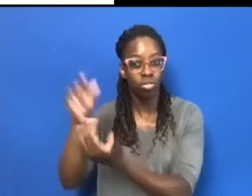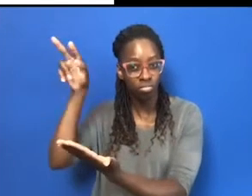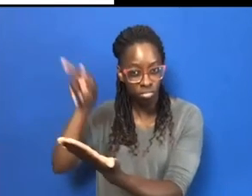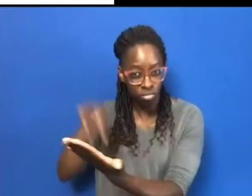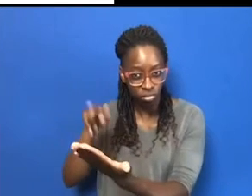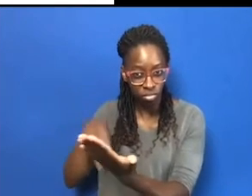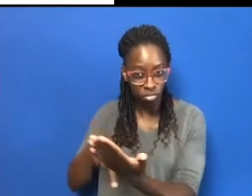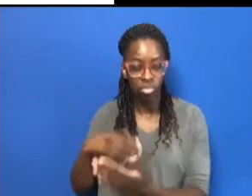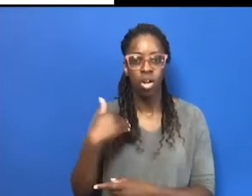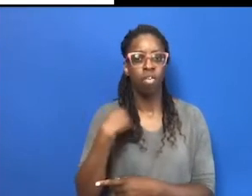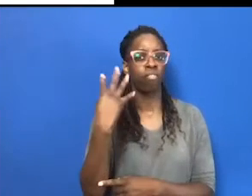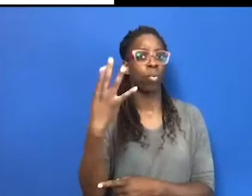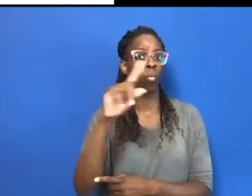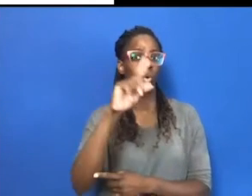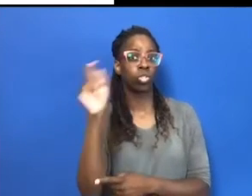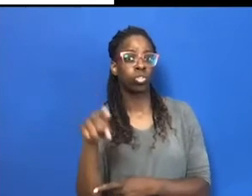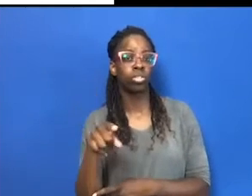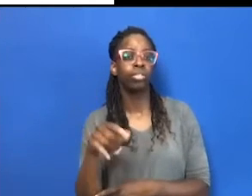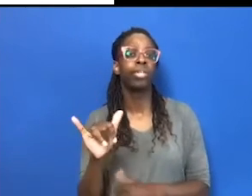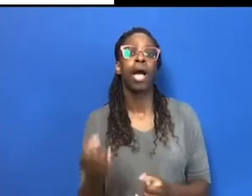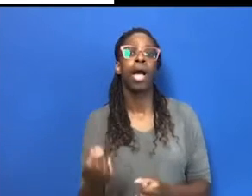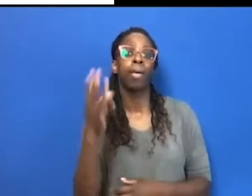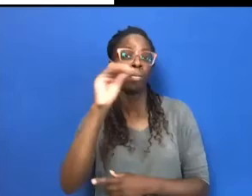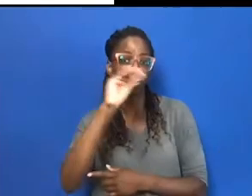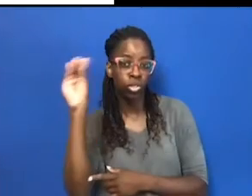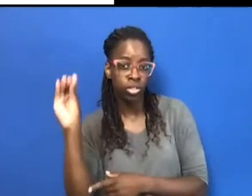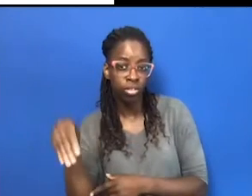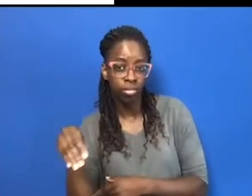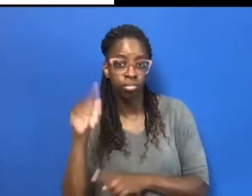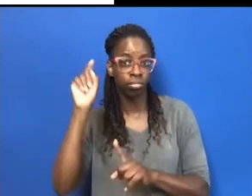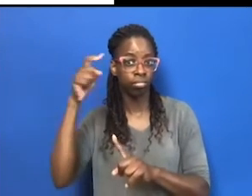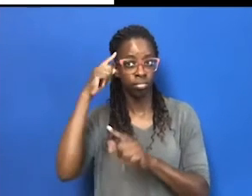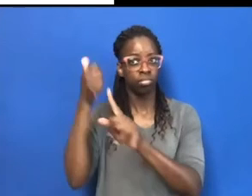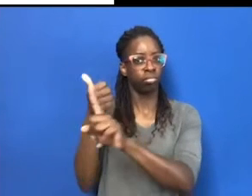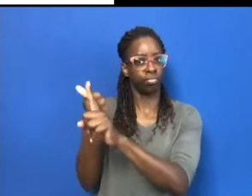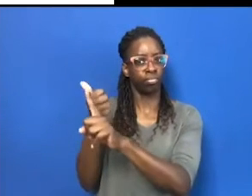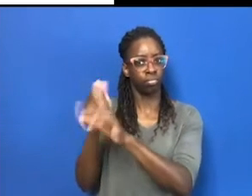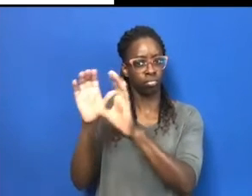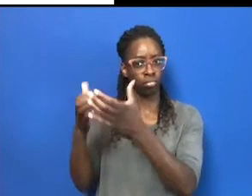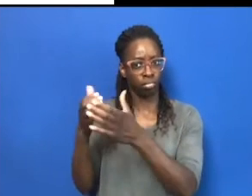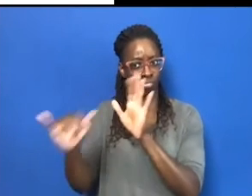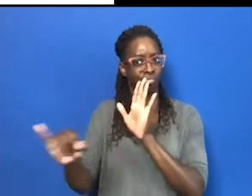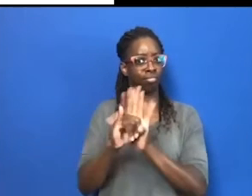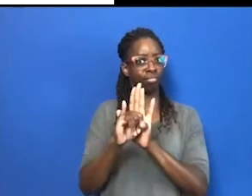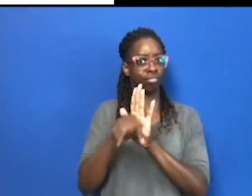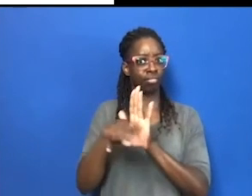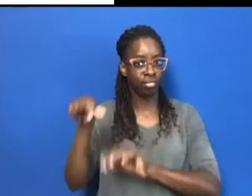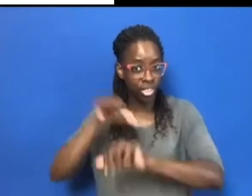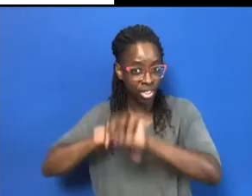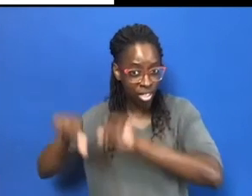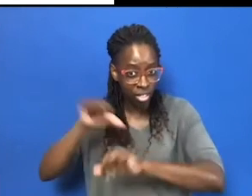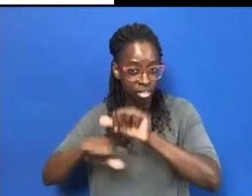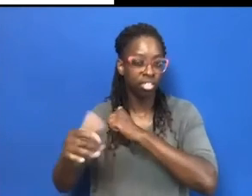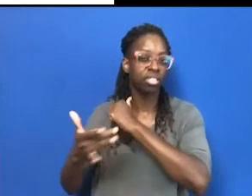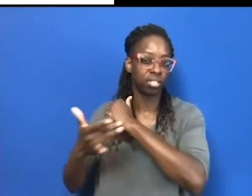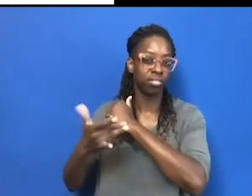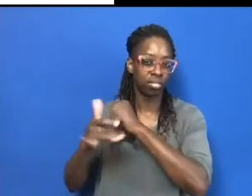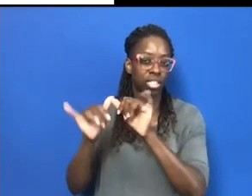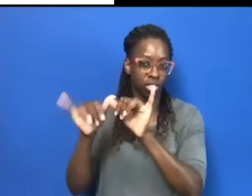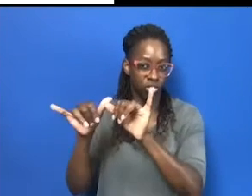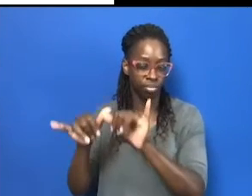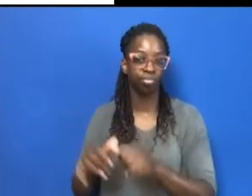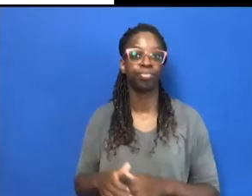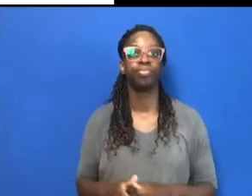percentage of indicators did states themselves identify as science, technology, and engineering? So we wanted to know how